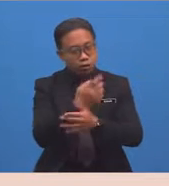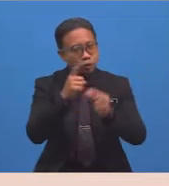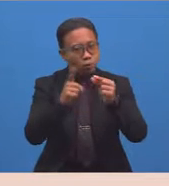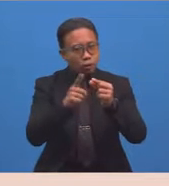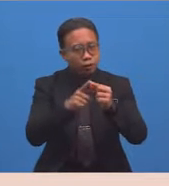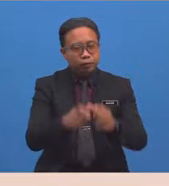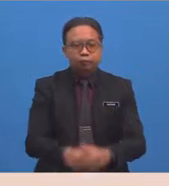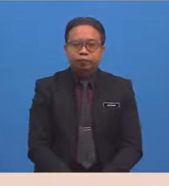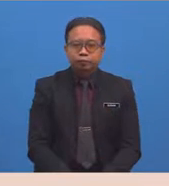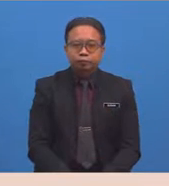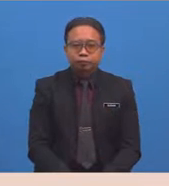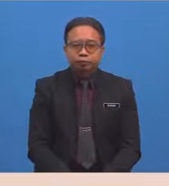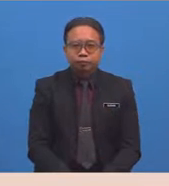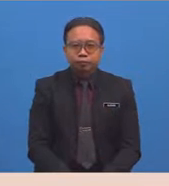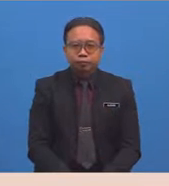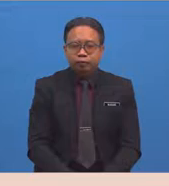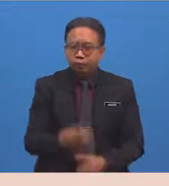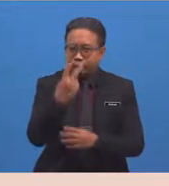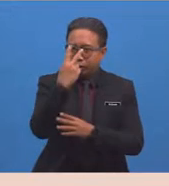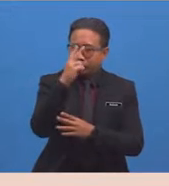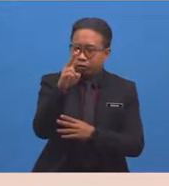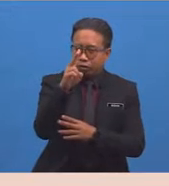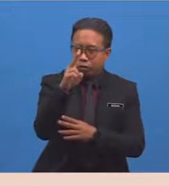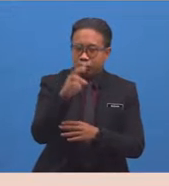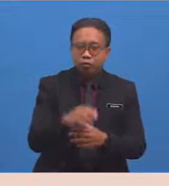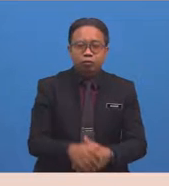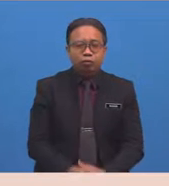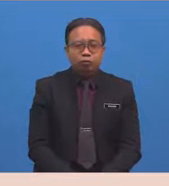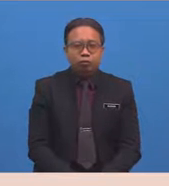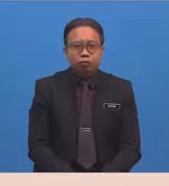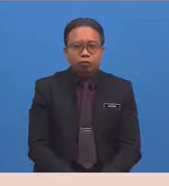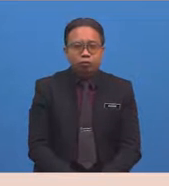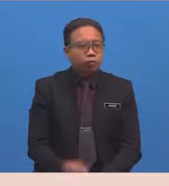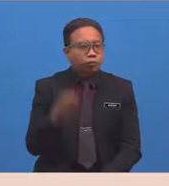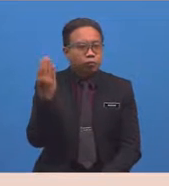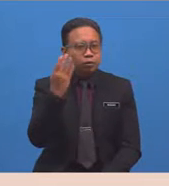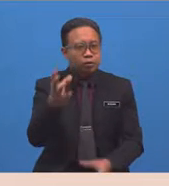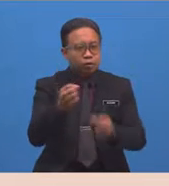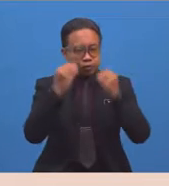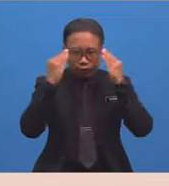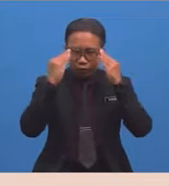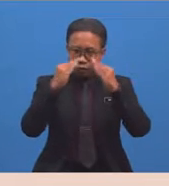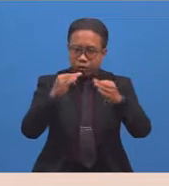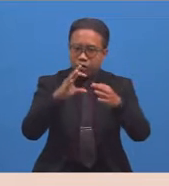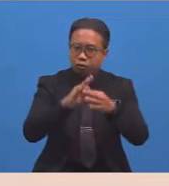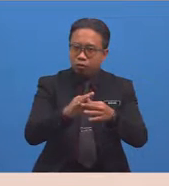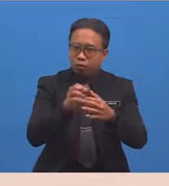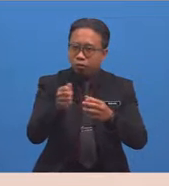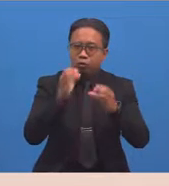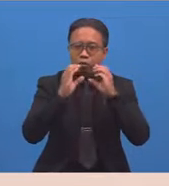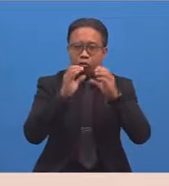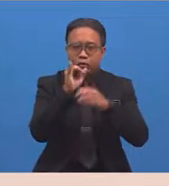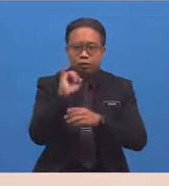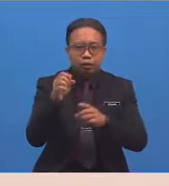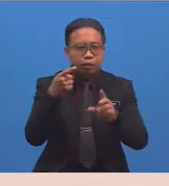So, the next time you try to catch the attention of the person that marks your paper, or probably try to get the attention of the person that you're talking